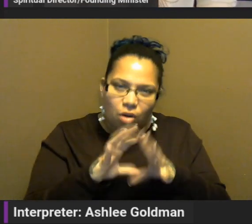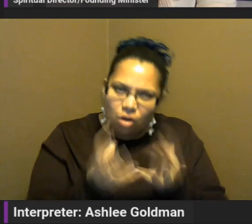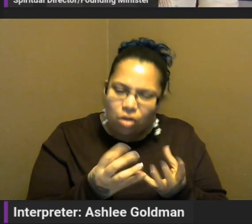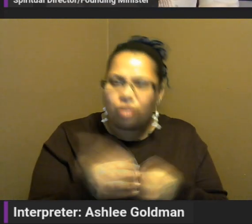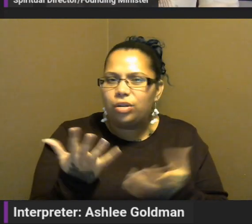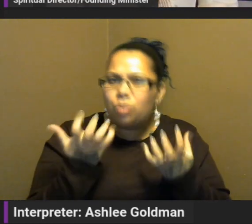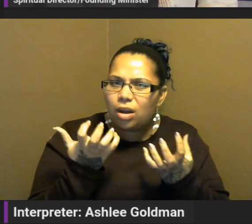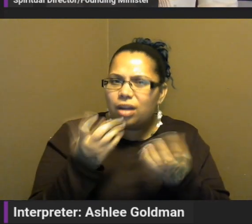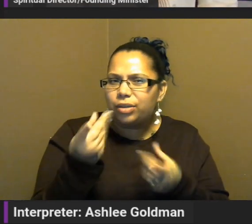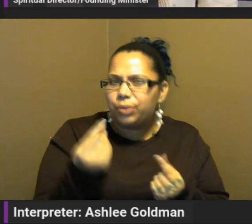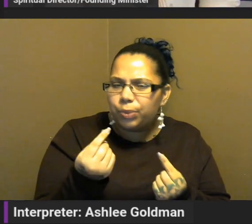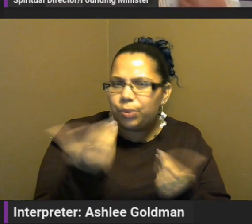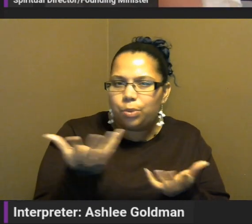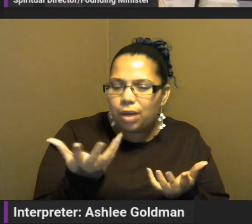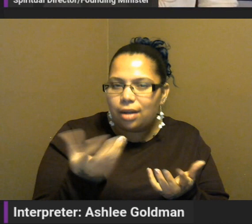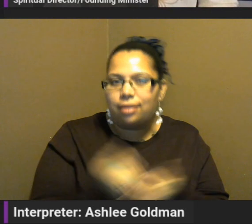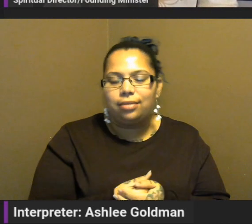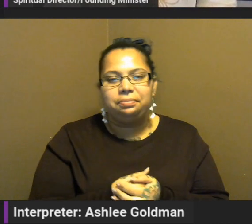want?